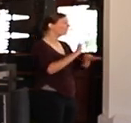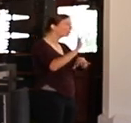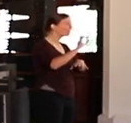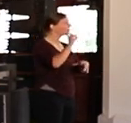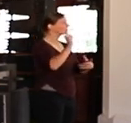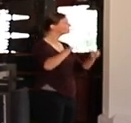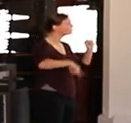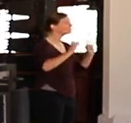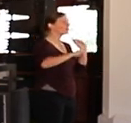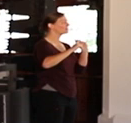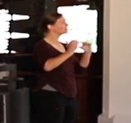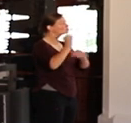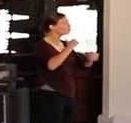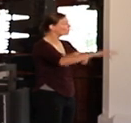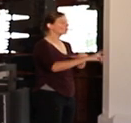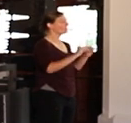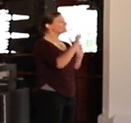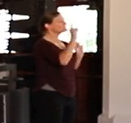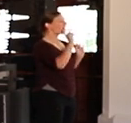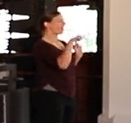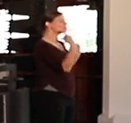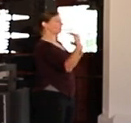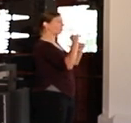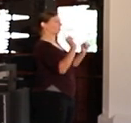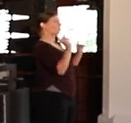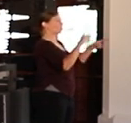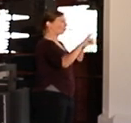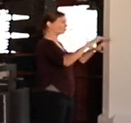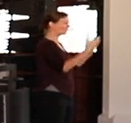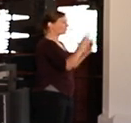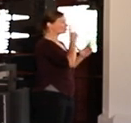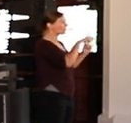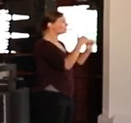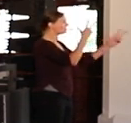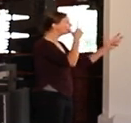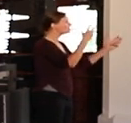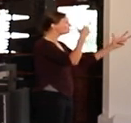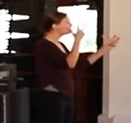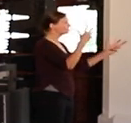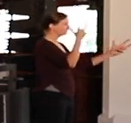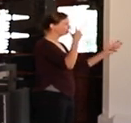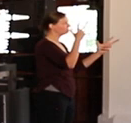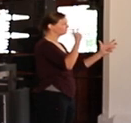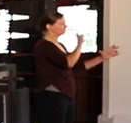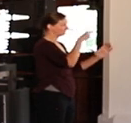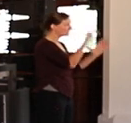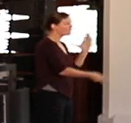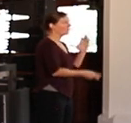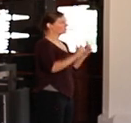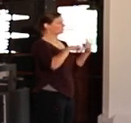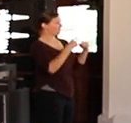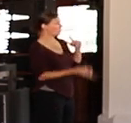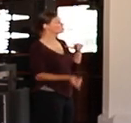class. But it's more than going in class. It really is about immersing yourself. It is about showing